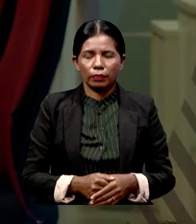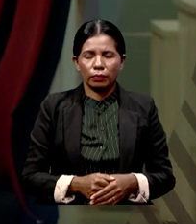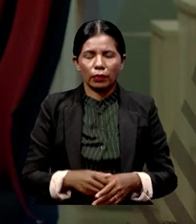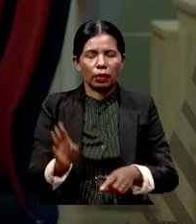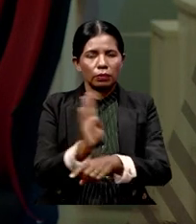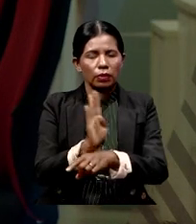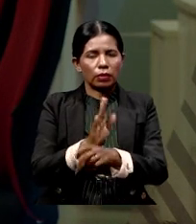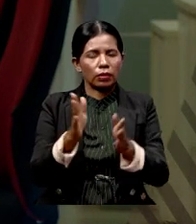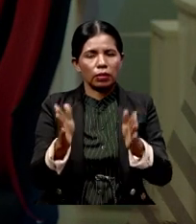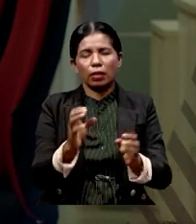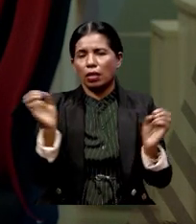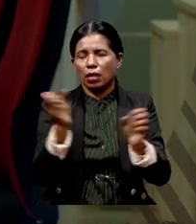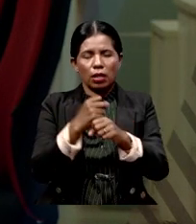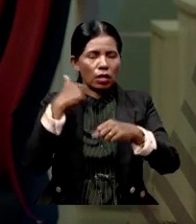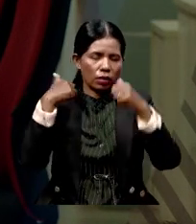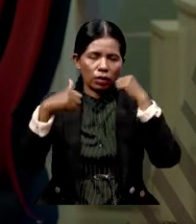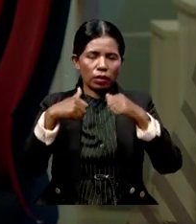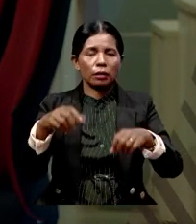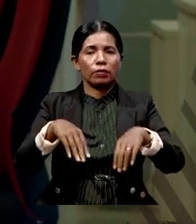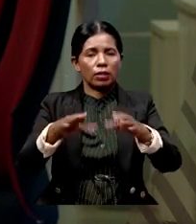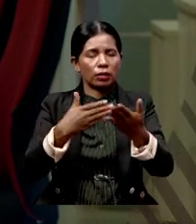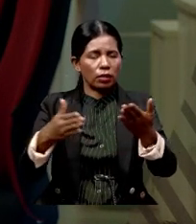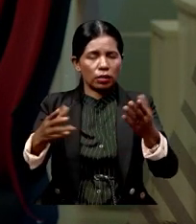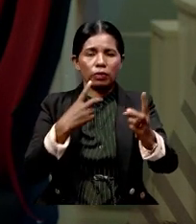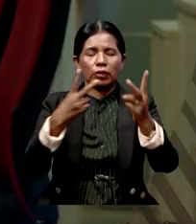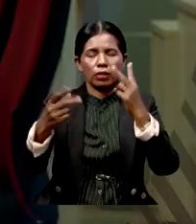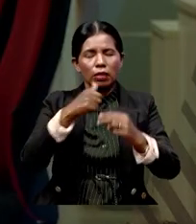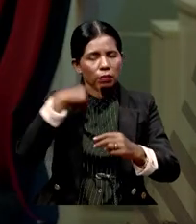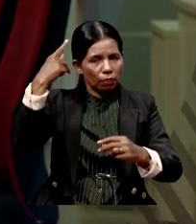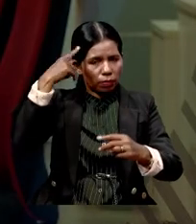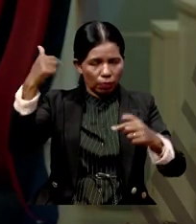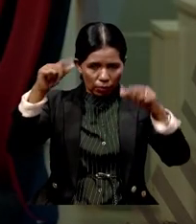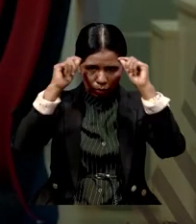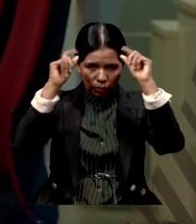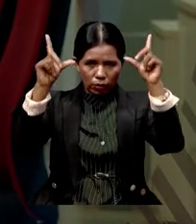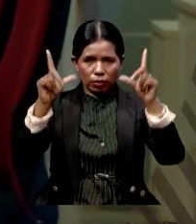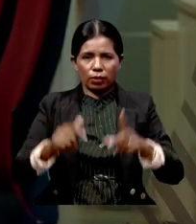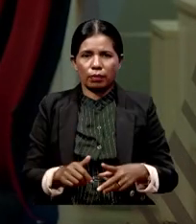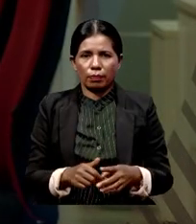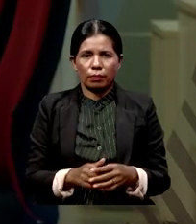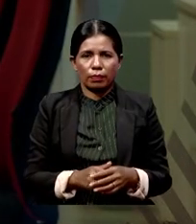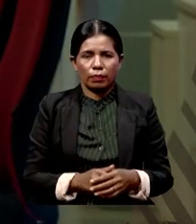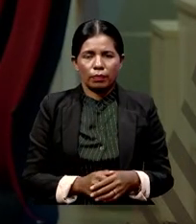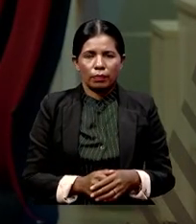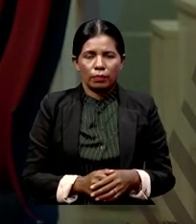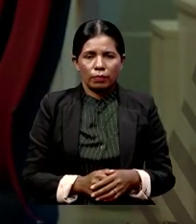Negosiante balun lahalo atividade negosiu durante vizita Papa Francisco e Timor-Leste.